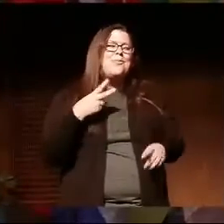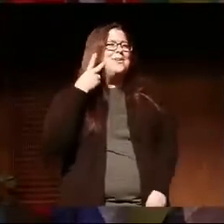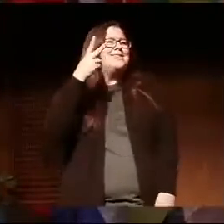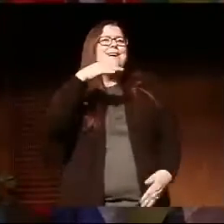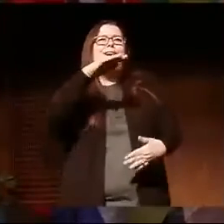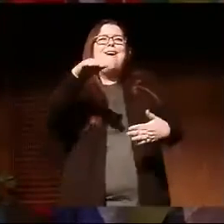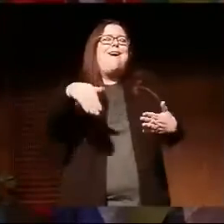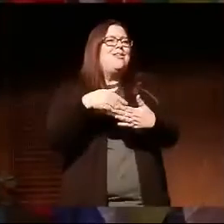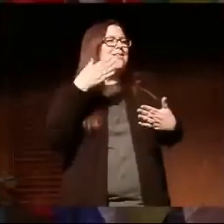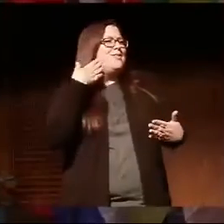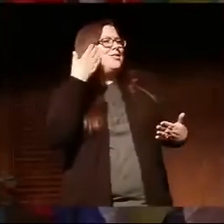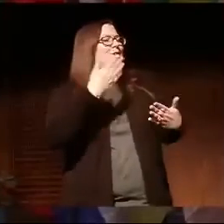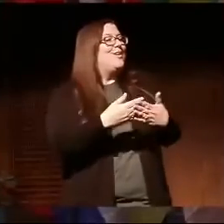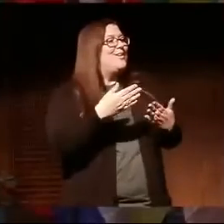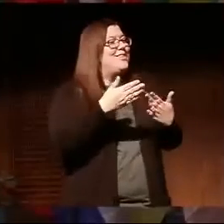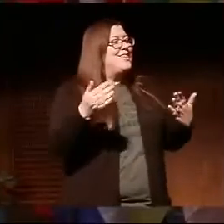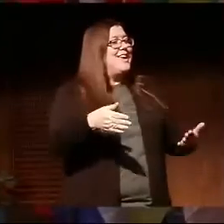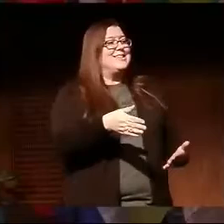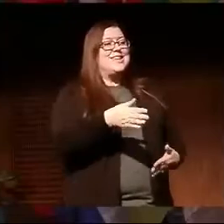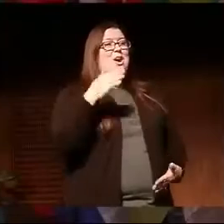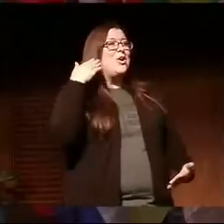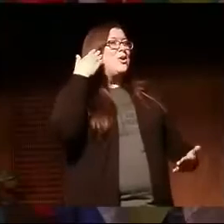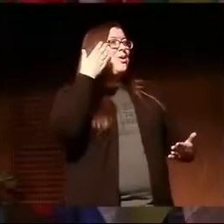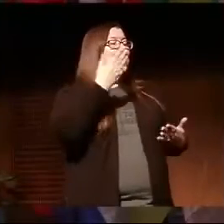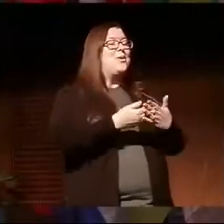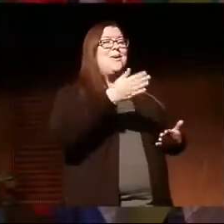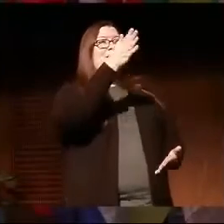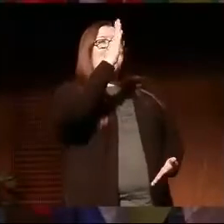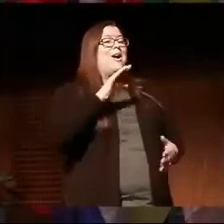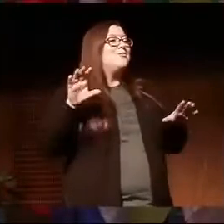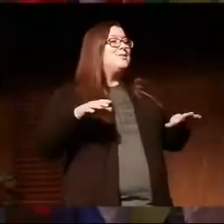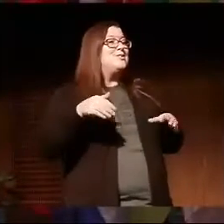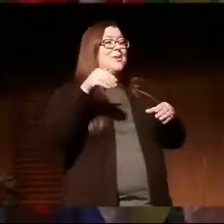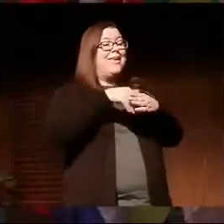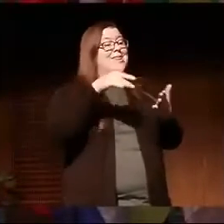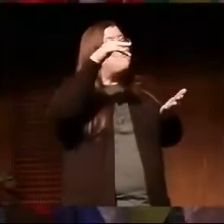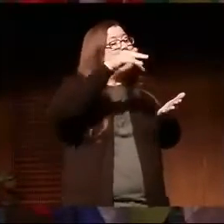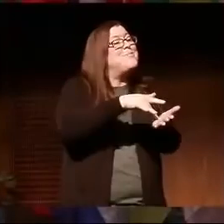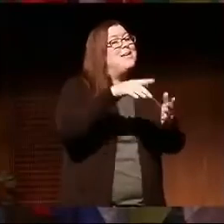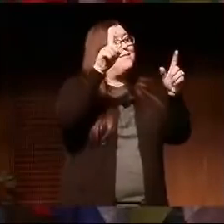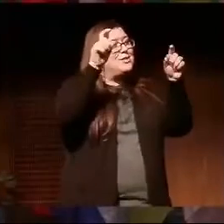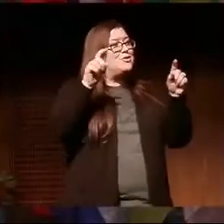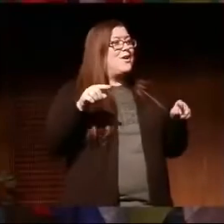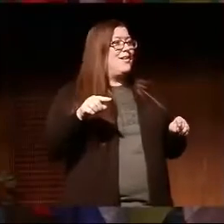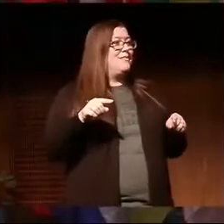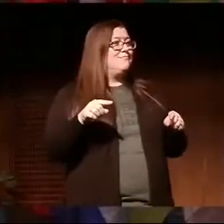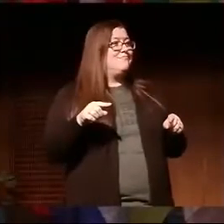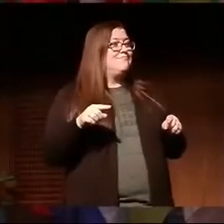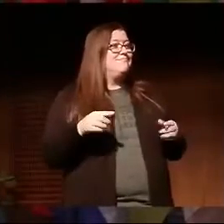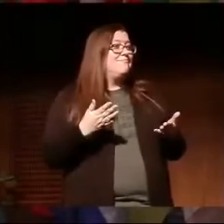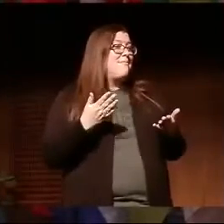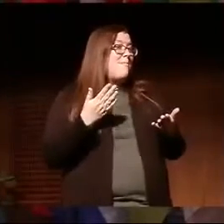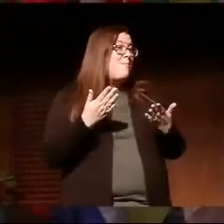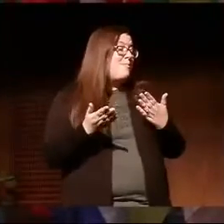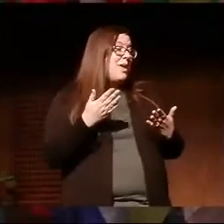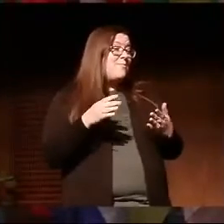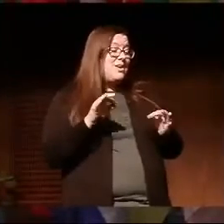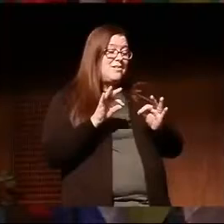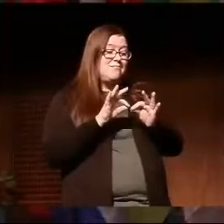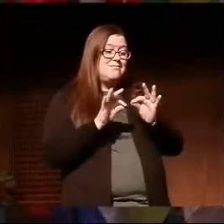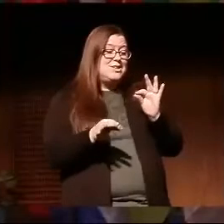things that our good God was doing even in the midst of the trial. It may be something as simple as